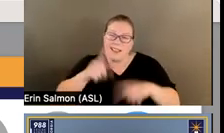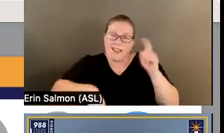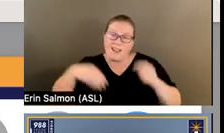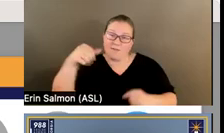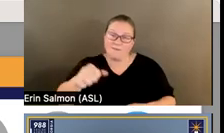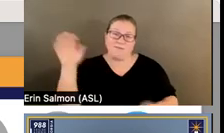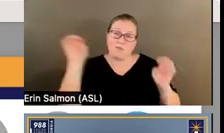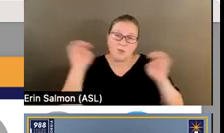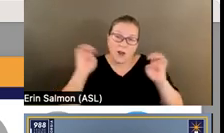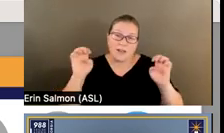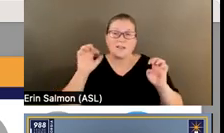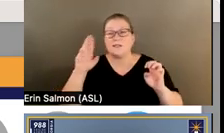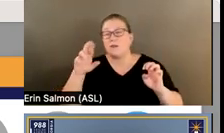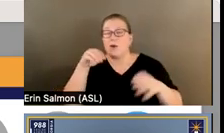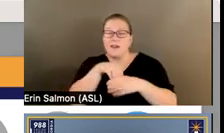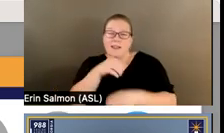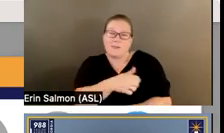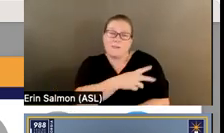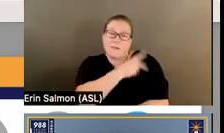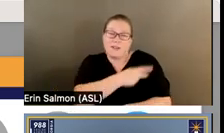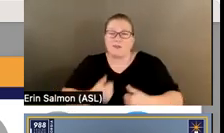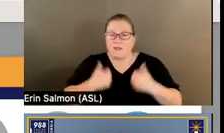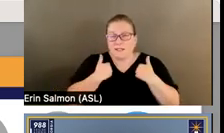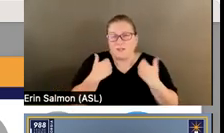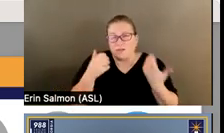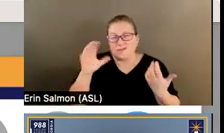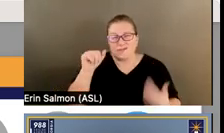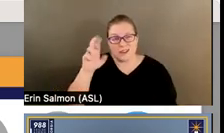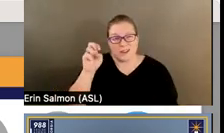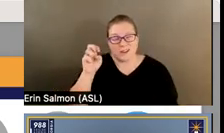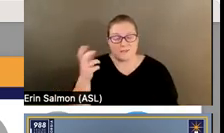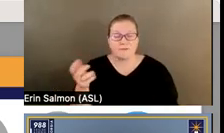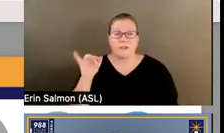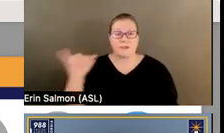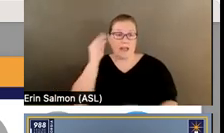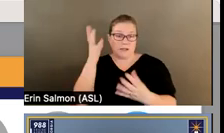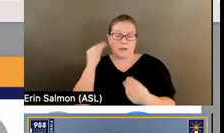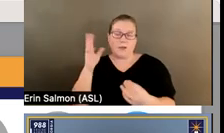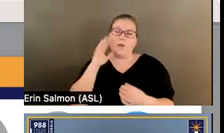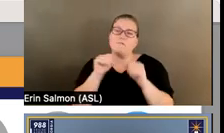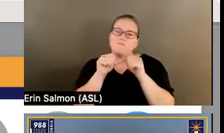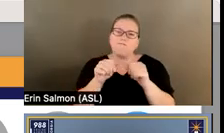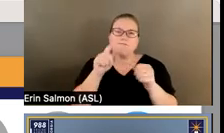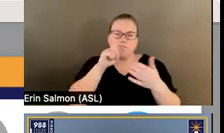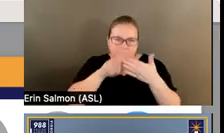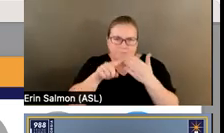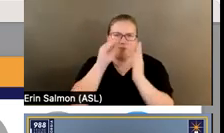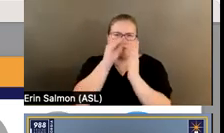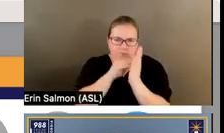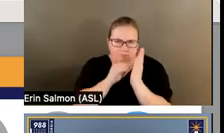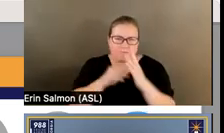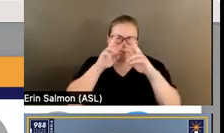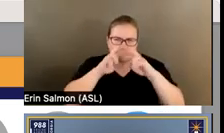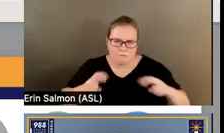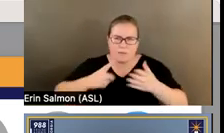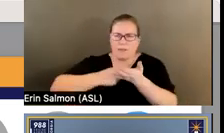or inpatient care. So we're going to continue to track that and use this data as we do our strategic planning. And again, with our